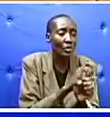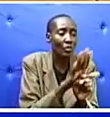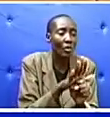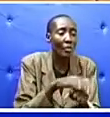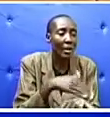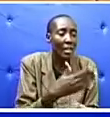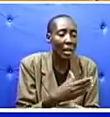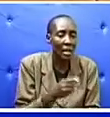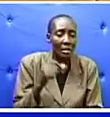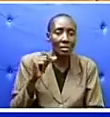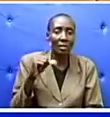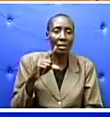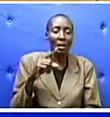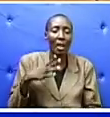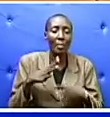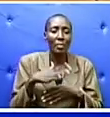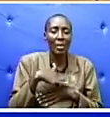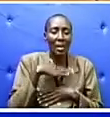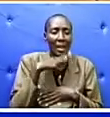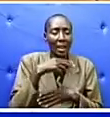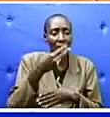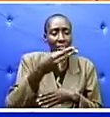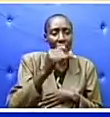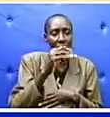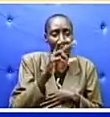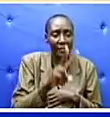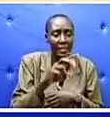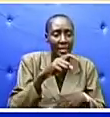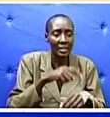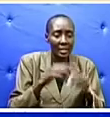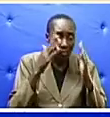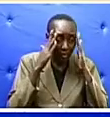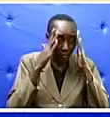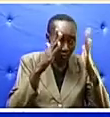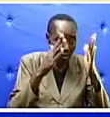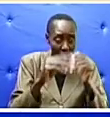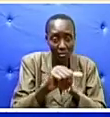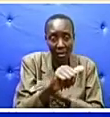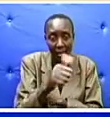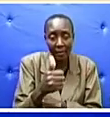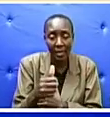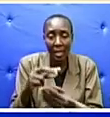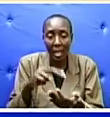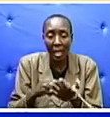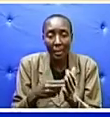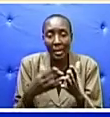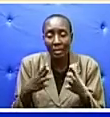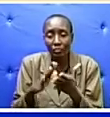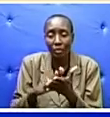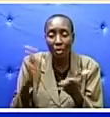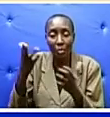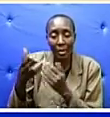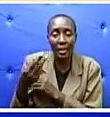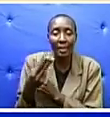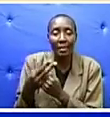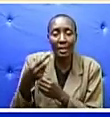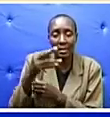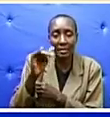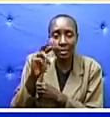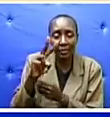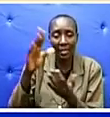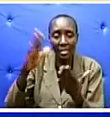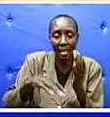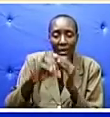realize people died of HIV. Yeah. While we were focusing on something else. You look at more numbers here. Exactly. Than actually the COVID-19 yes. pandemic.